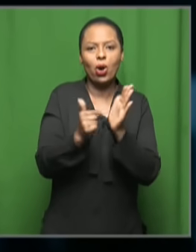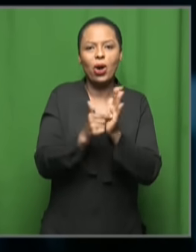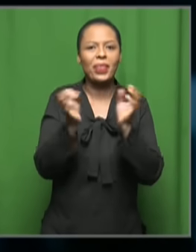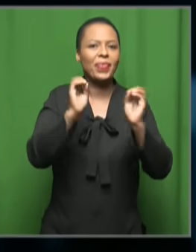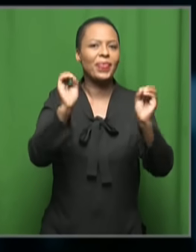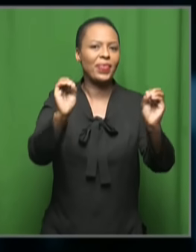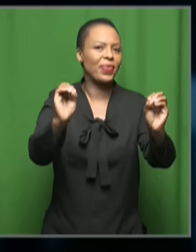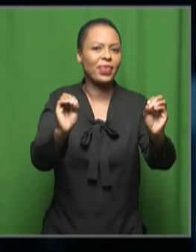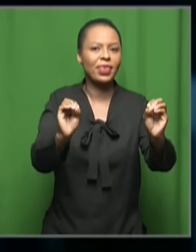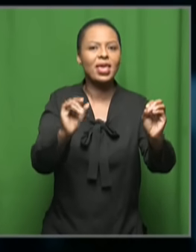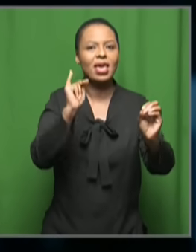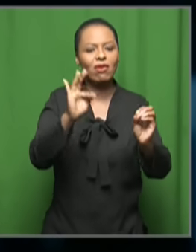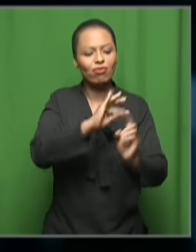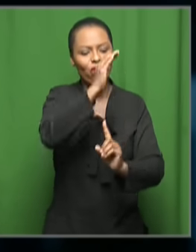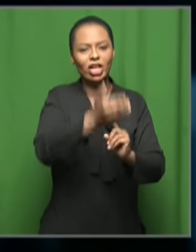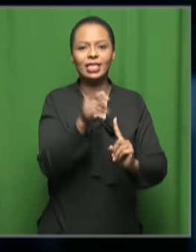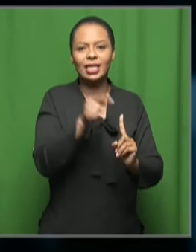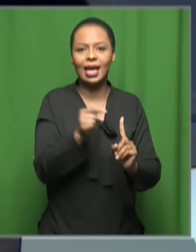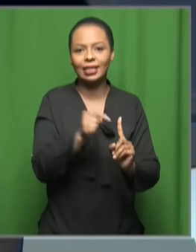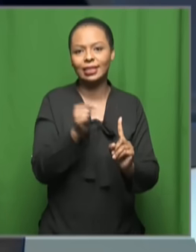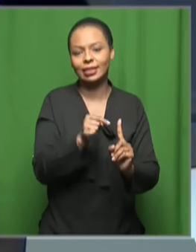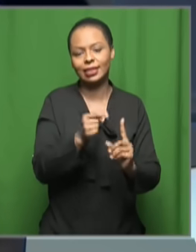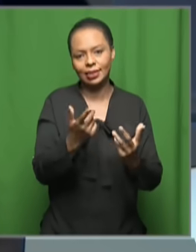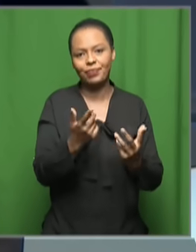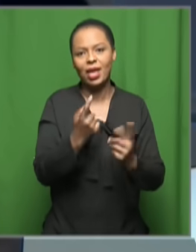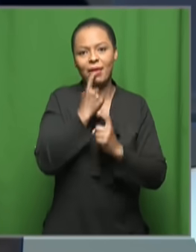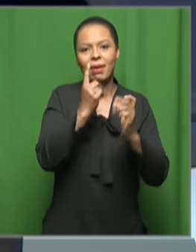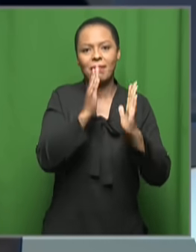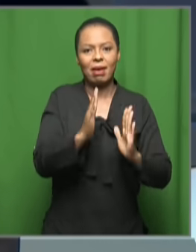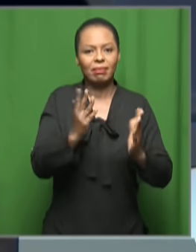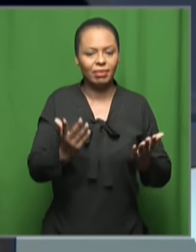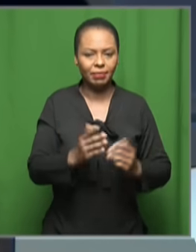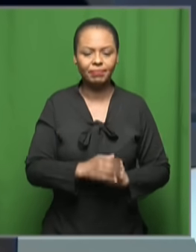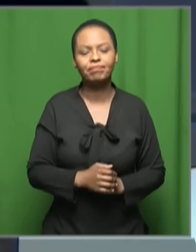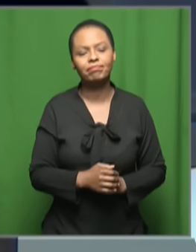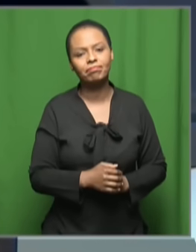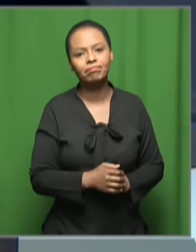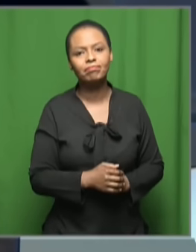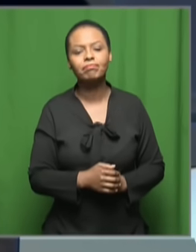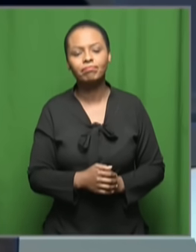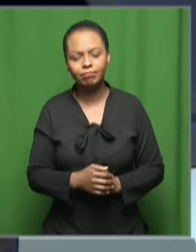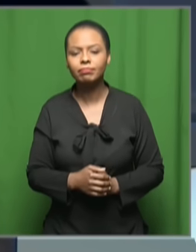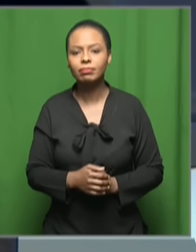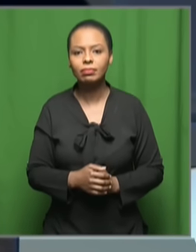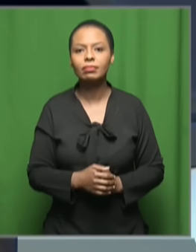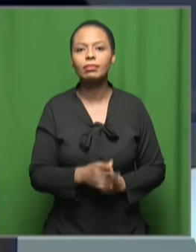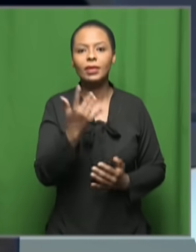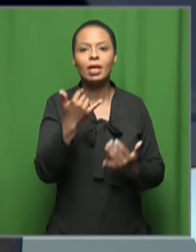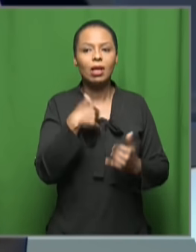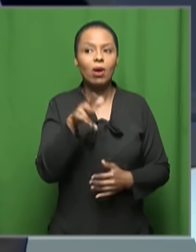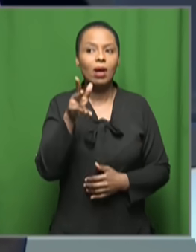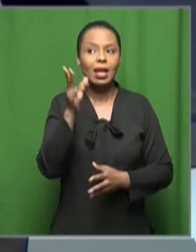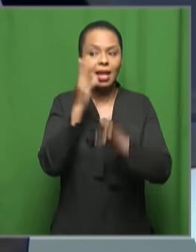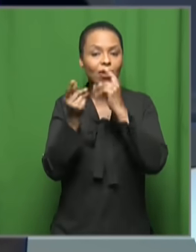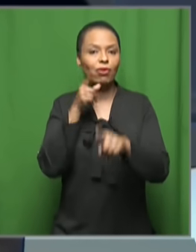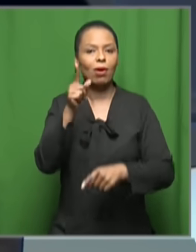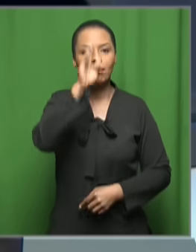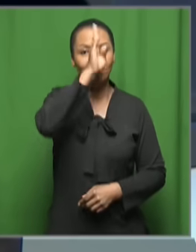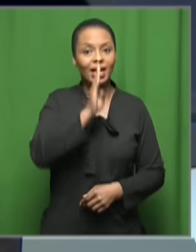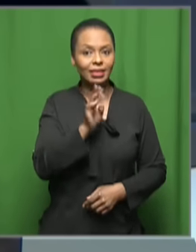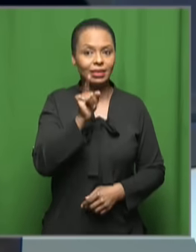whistleblower. No, I think there are many issues to it, but let me first maybe say, let's take a lesson from Brazil. What